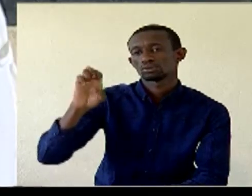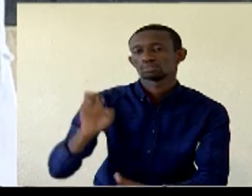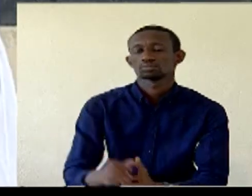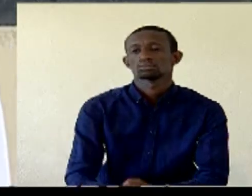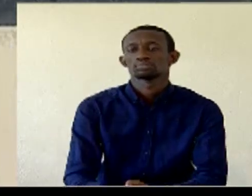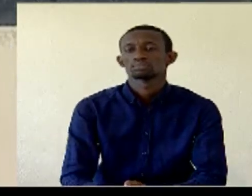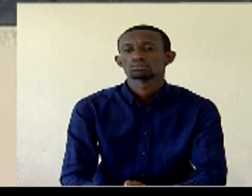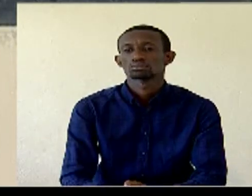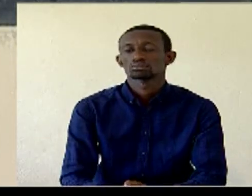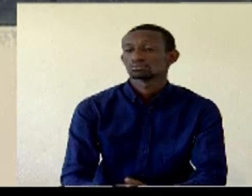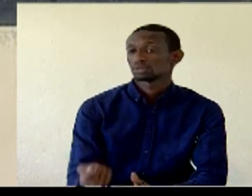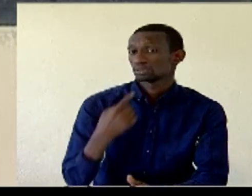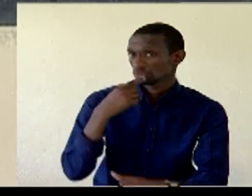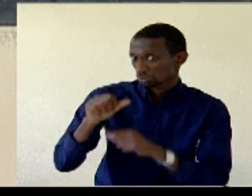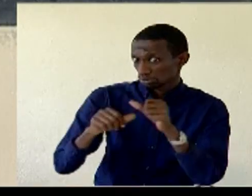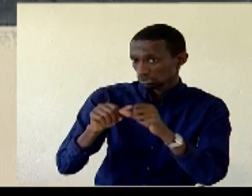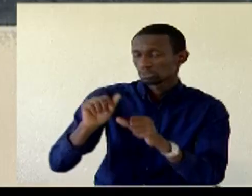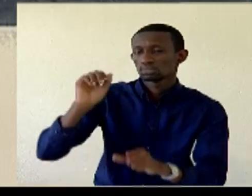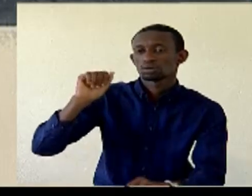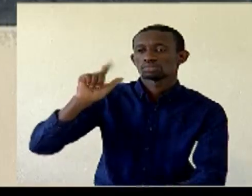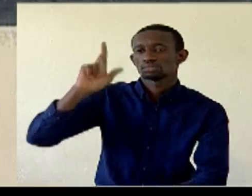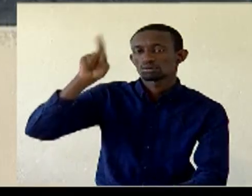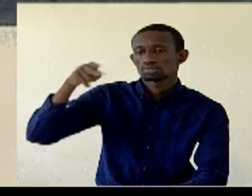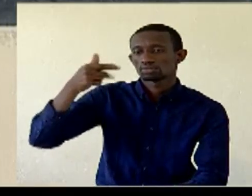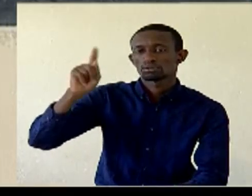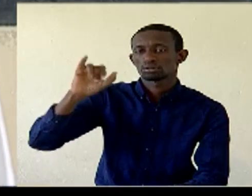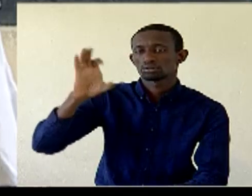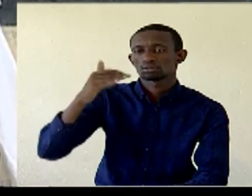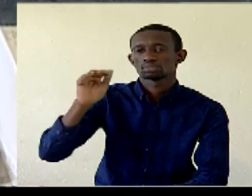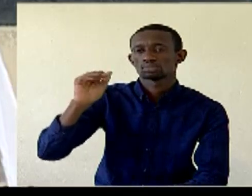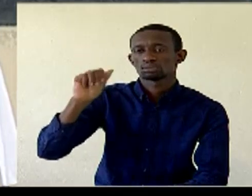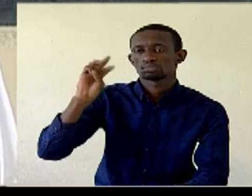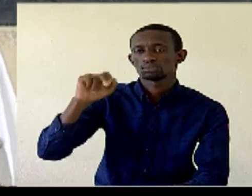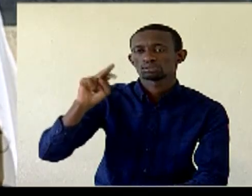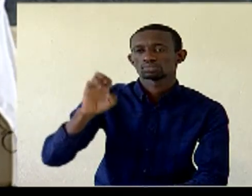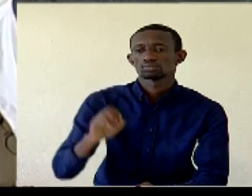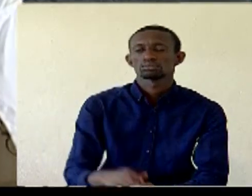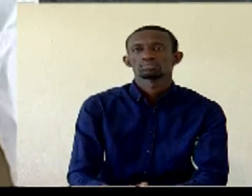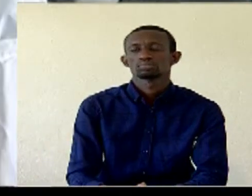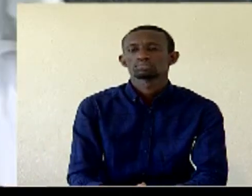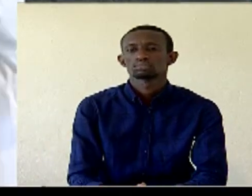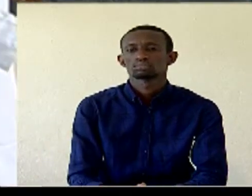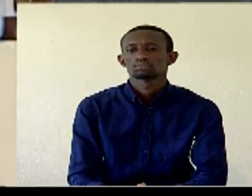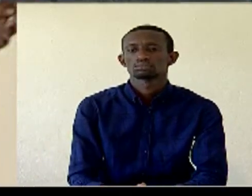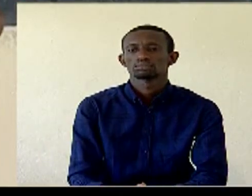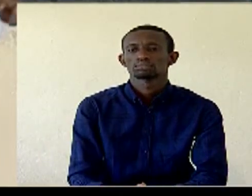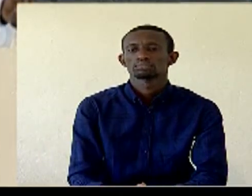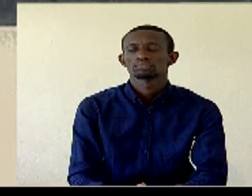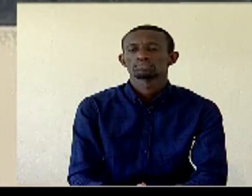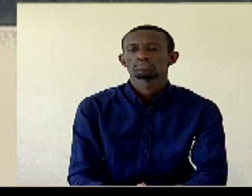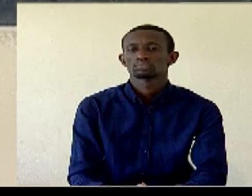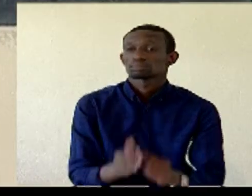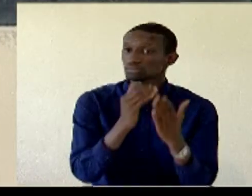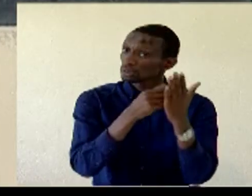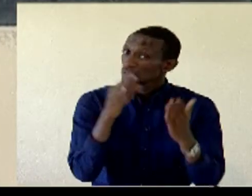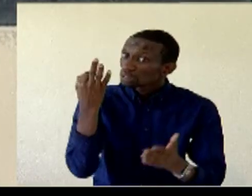I'm just talking about the aliphatic amines now. The tertiary amines are greater,